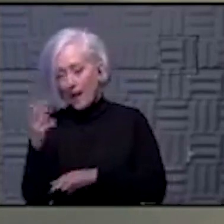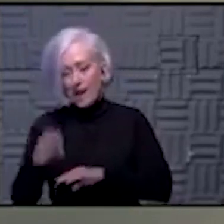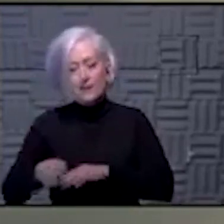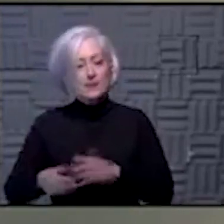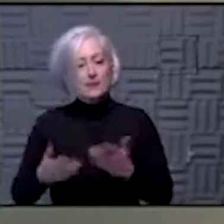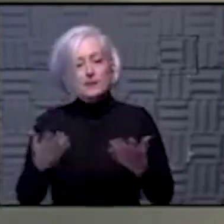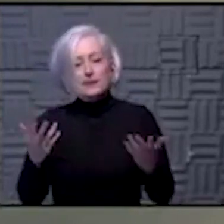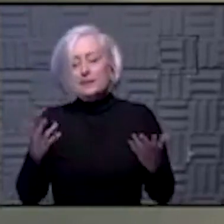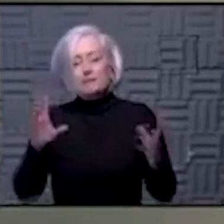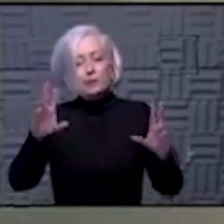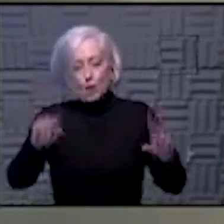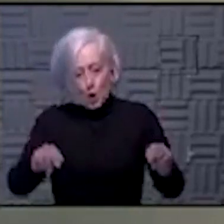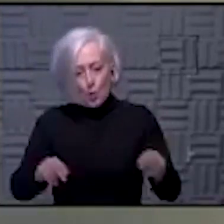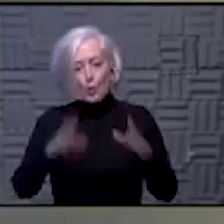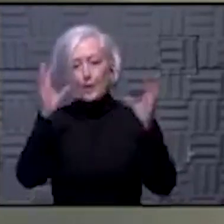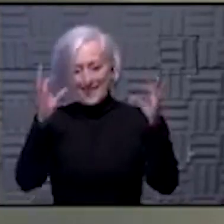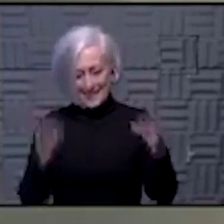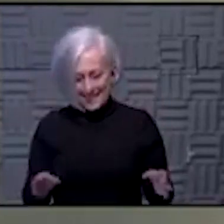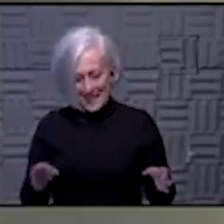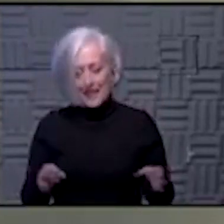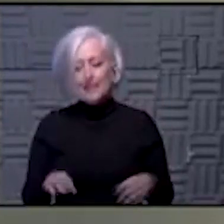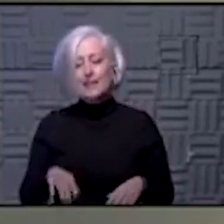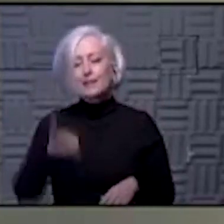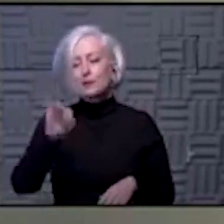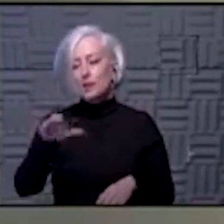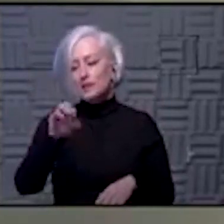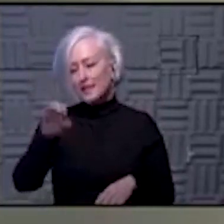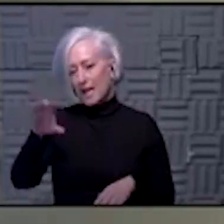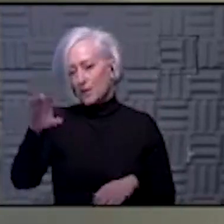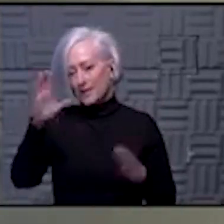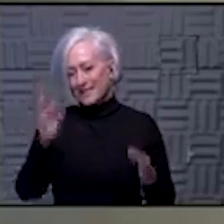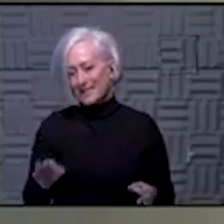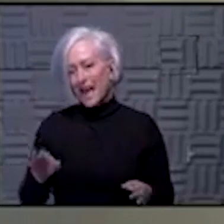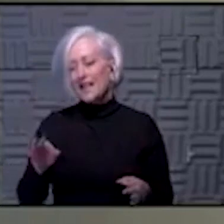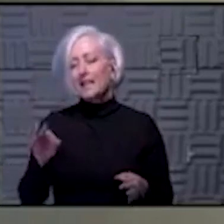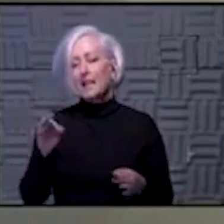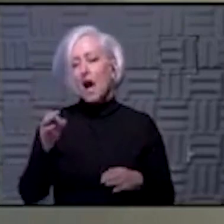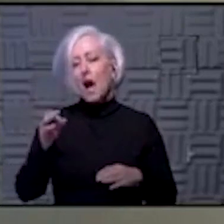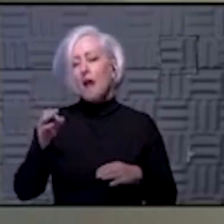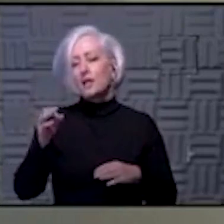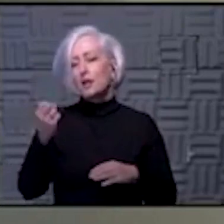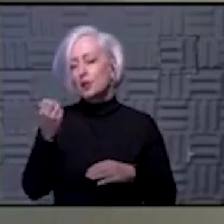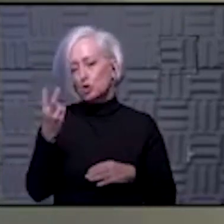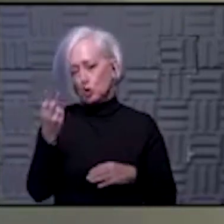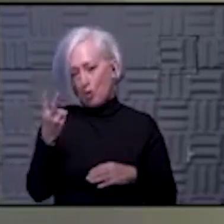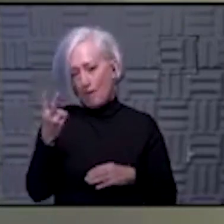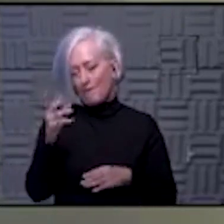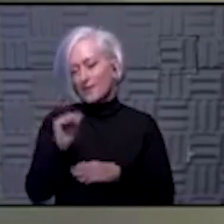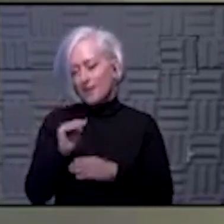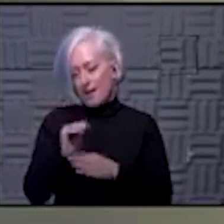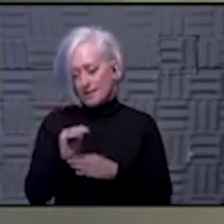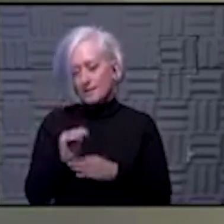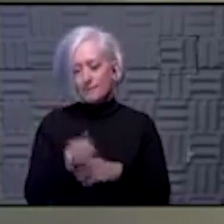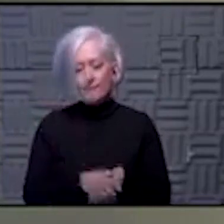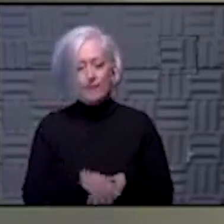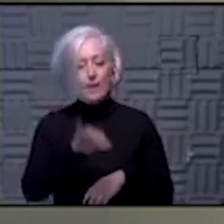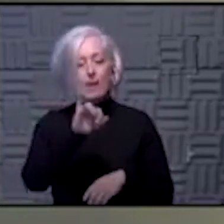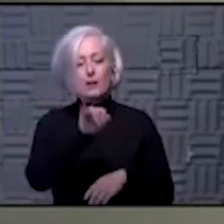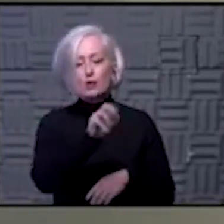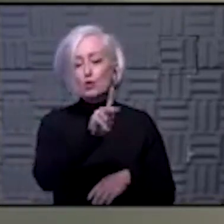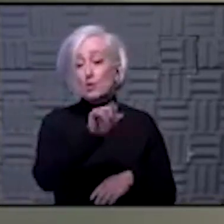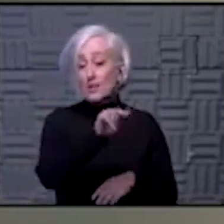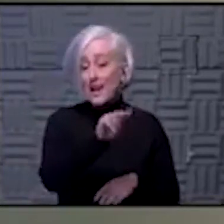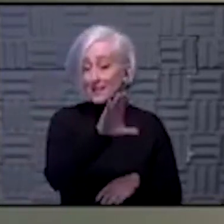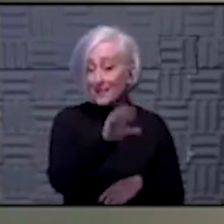County Commission chose to stay open until 12. Jackson County and Kansas City and Wyandotte